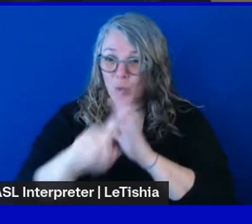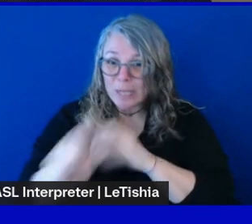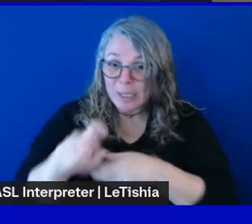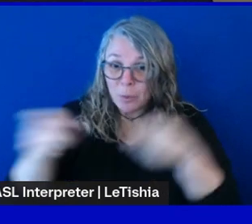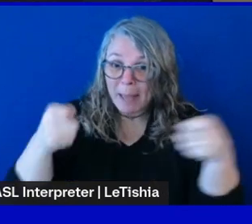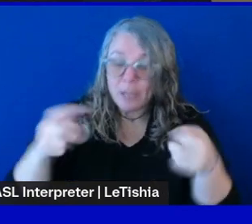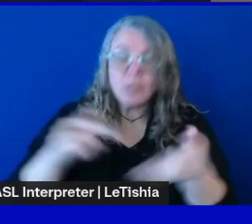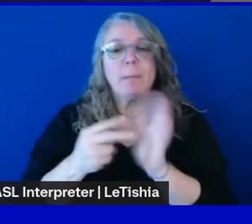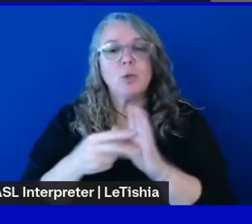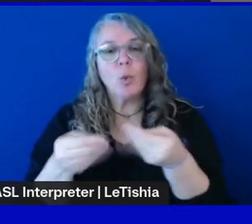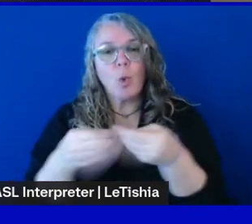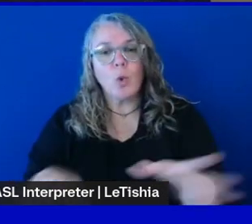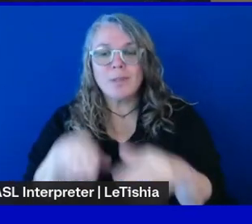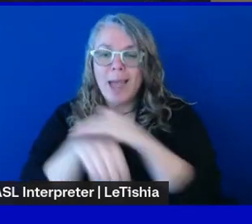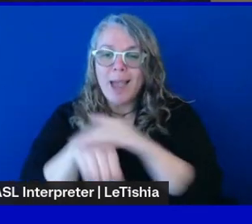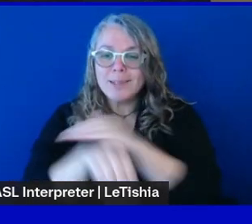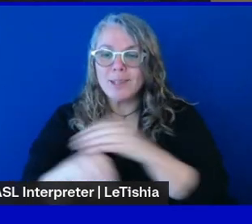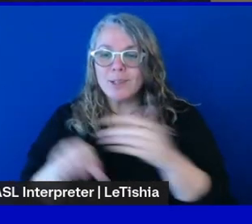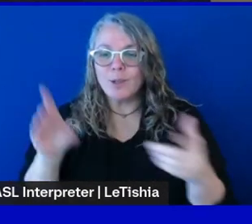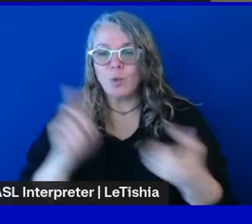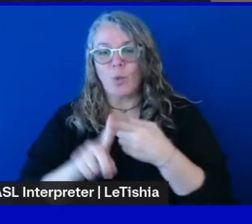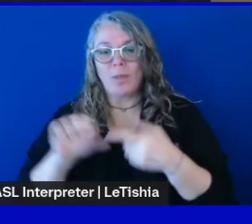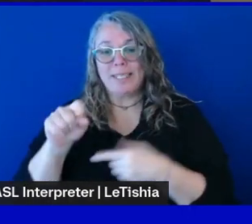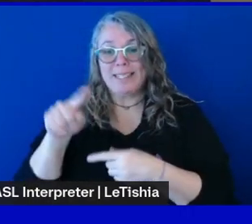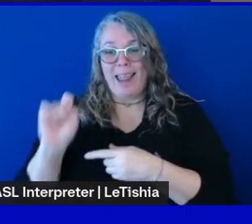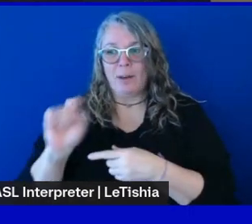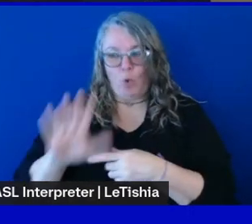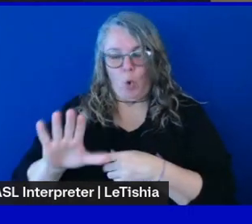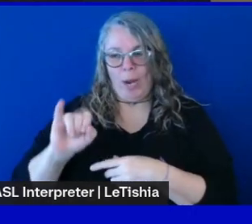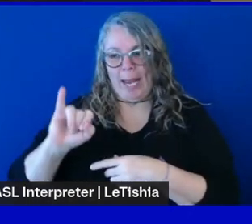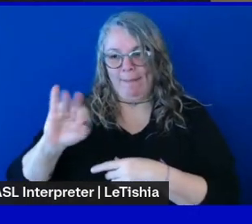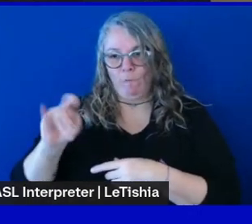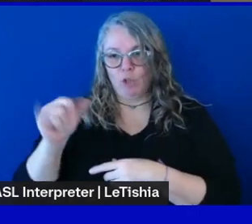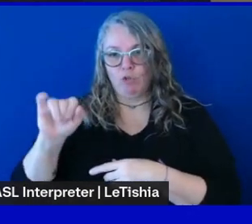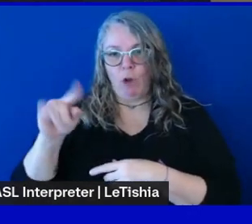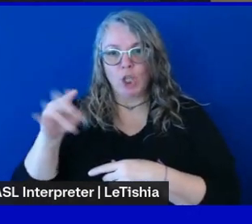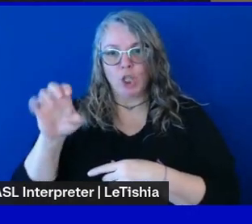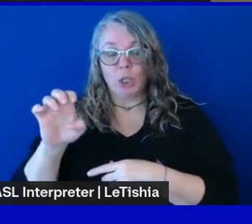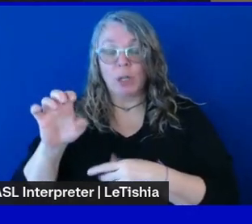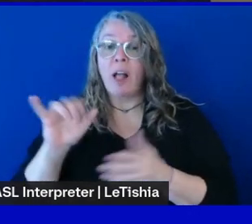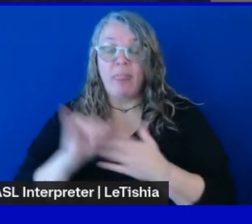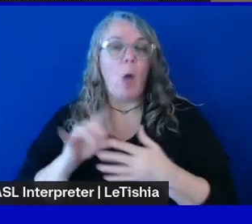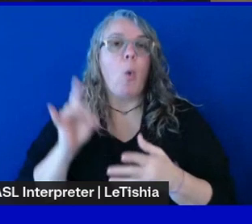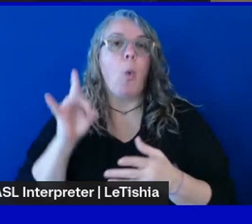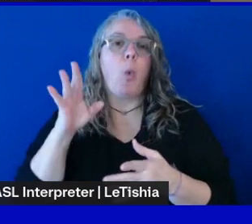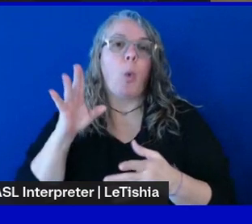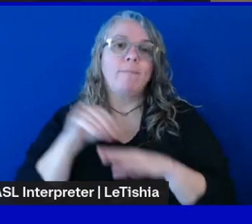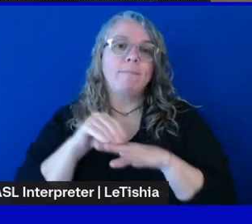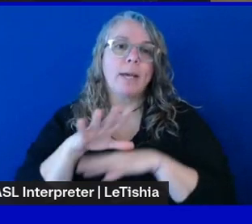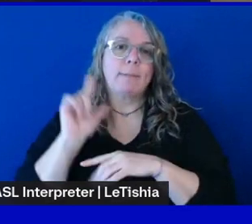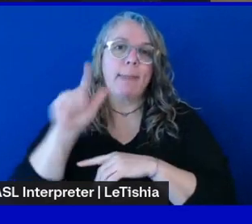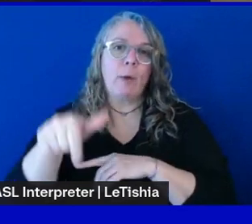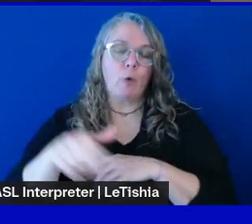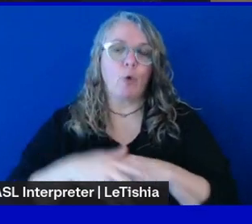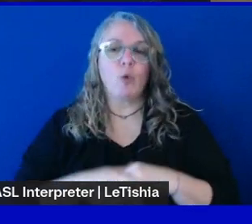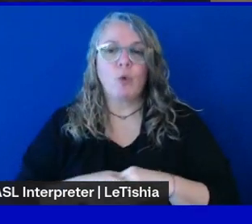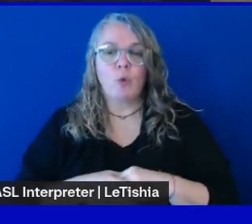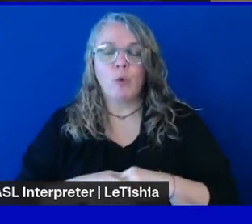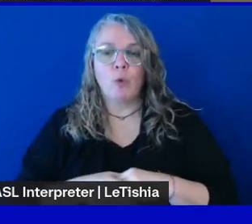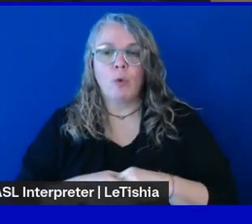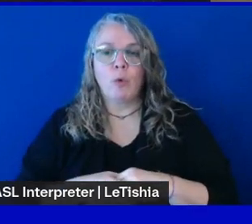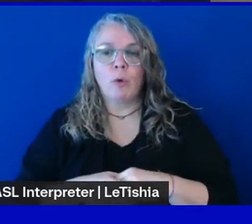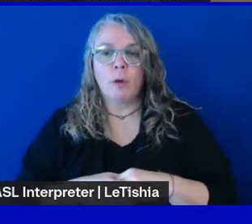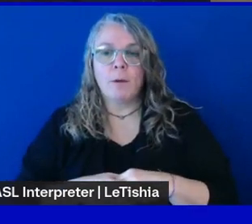to the state, thus your infrastructure, which can have devastating effects down the line.